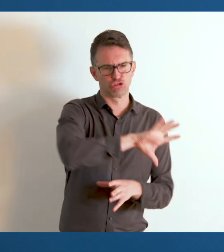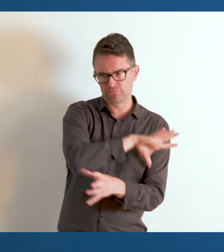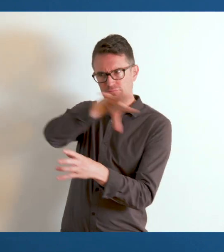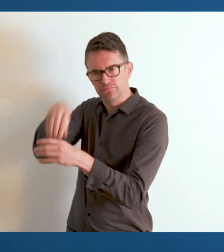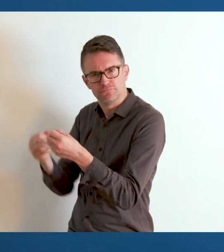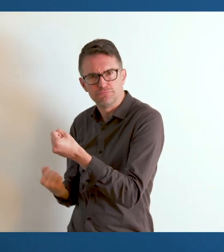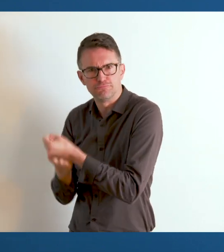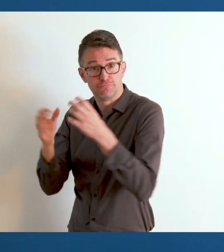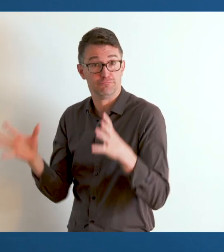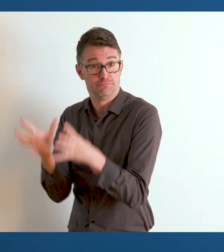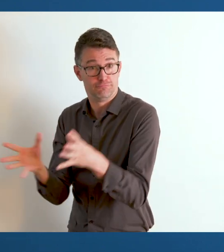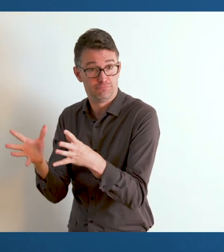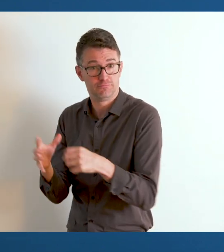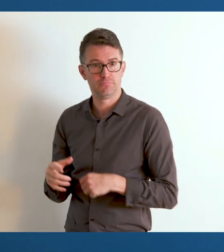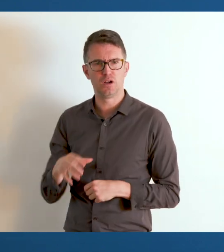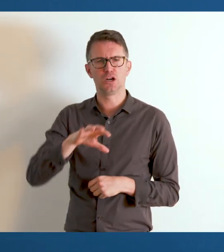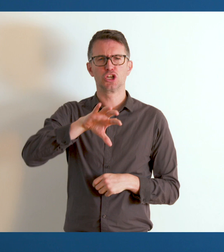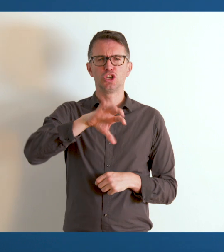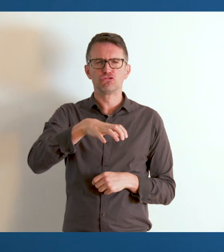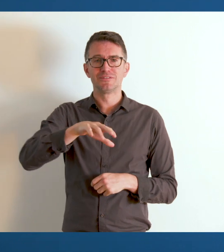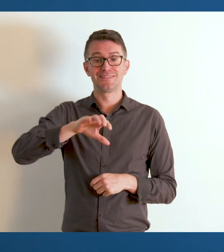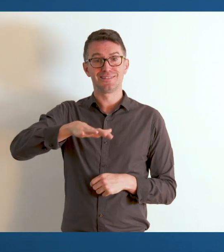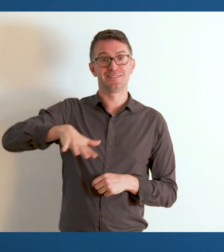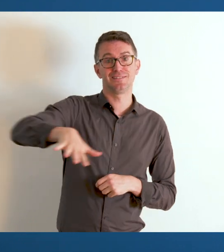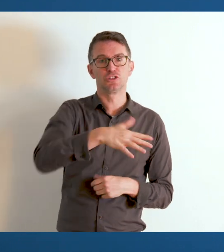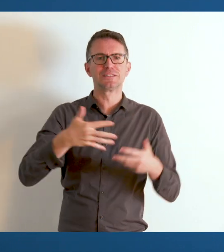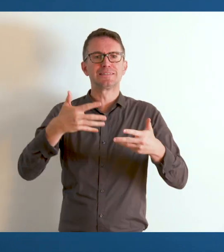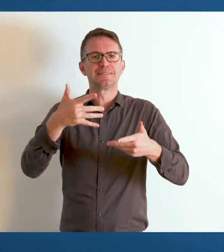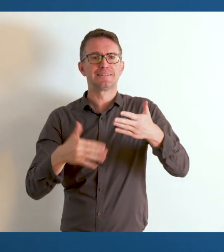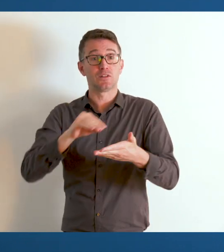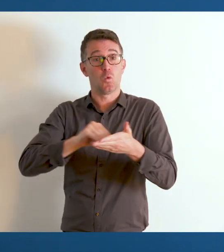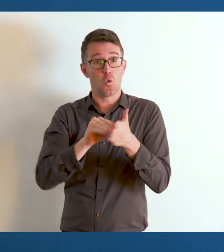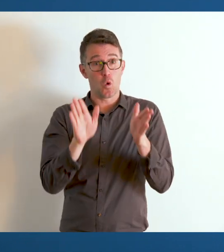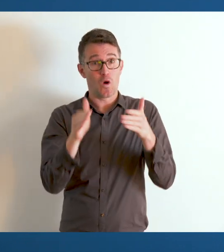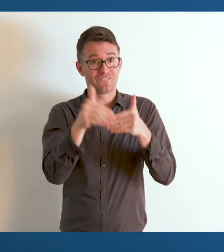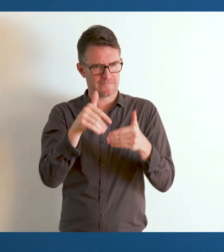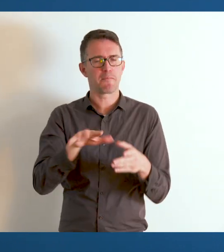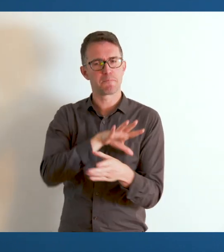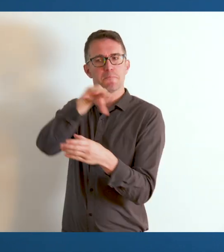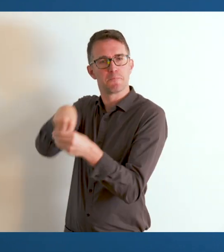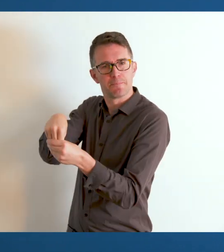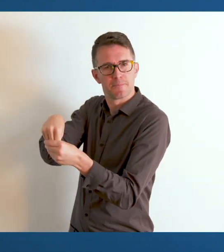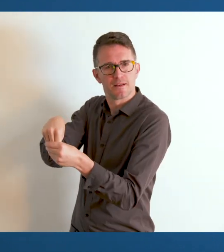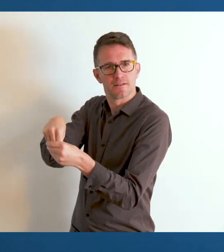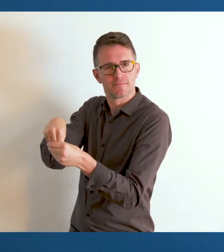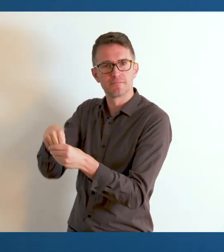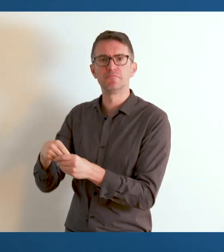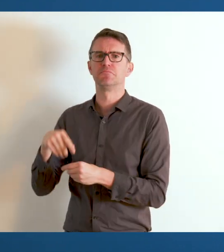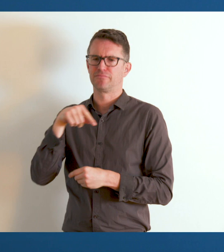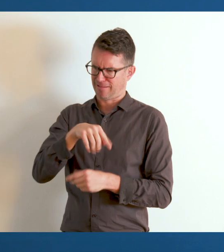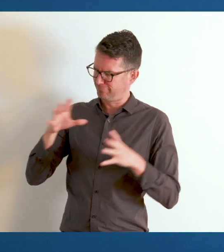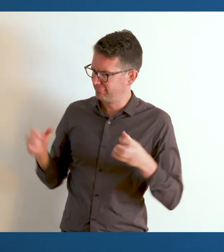country-driven. Country national statistical offices are members of the Washington Group, and they're the ones who drive the